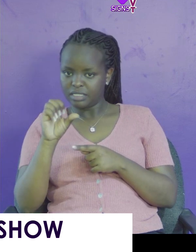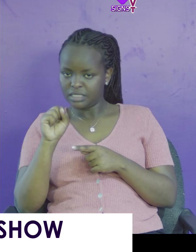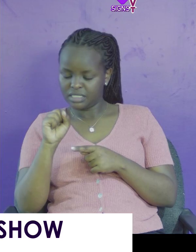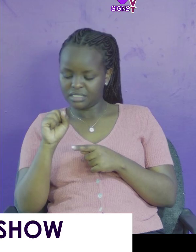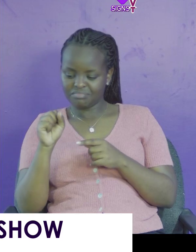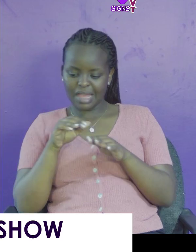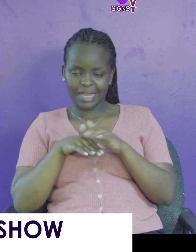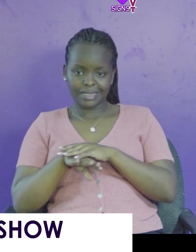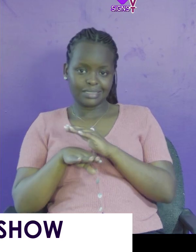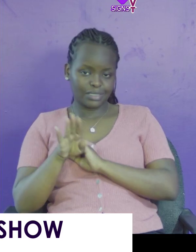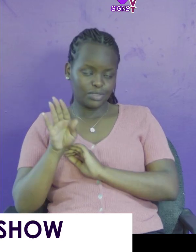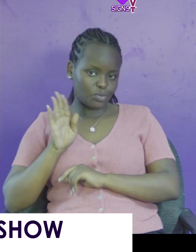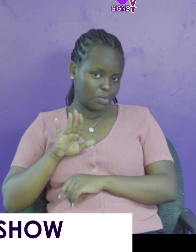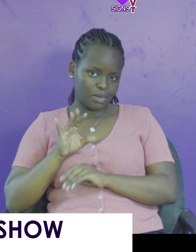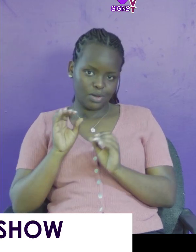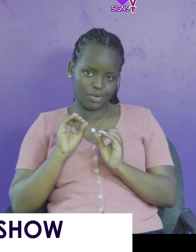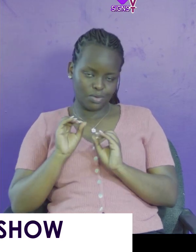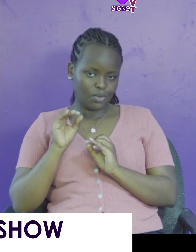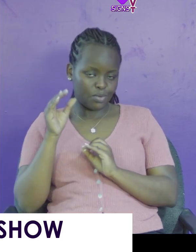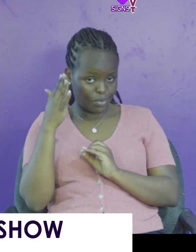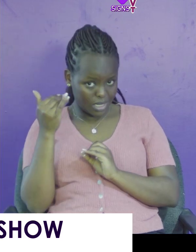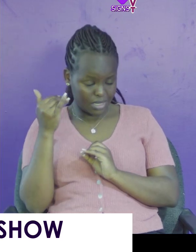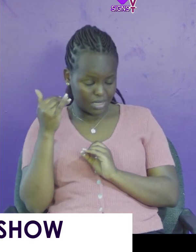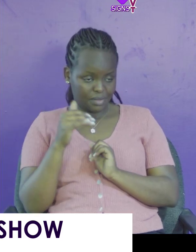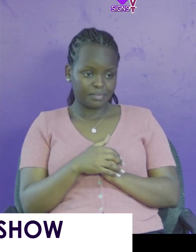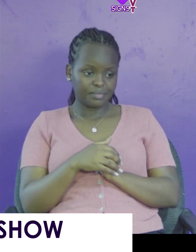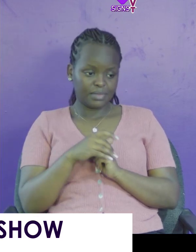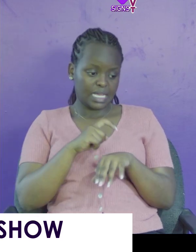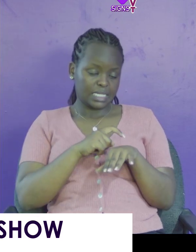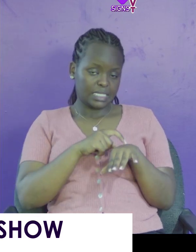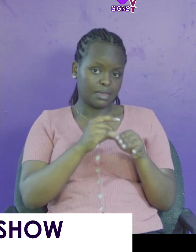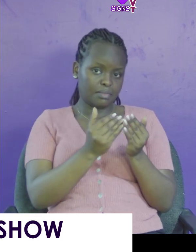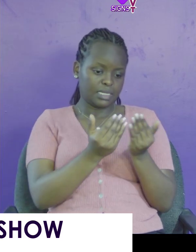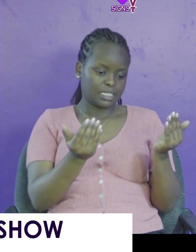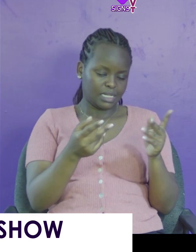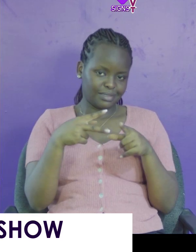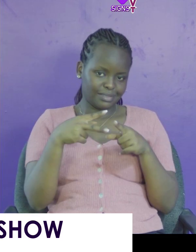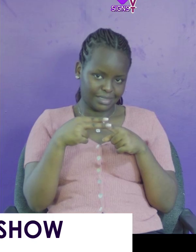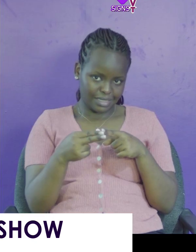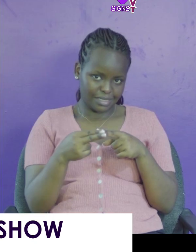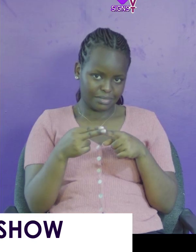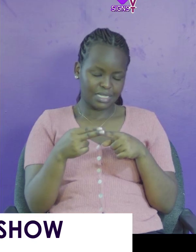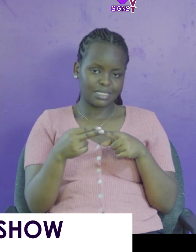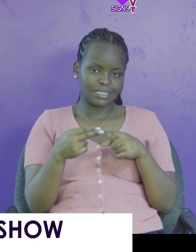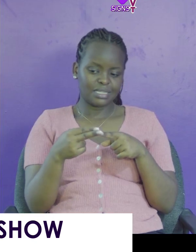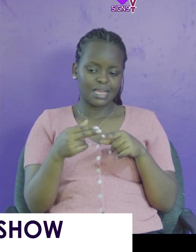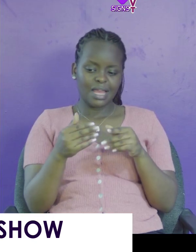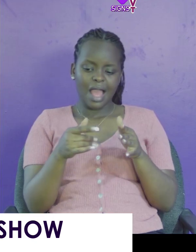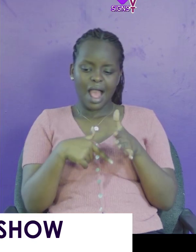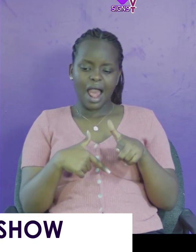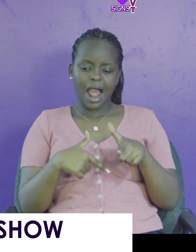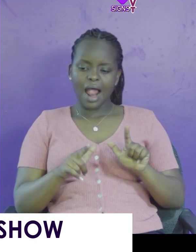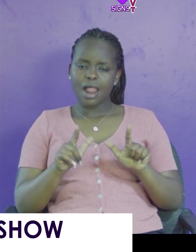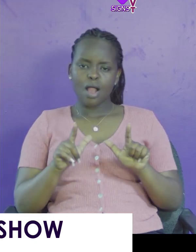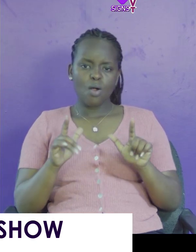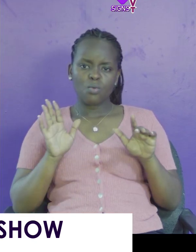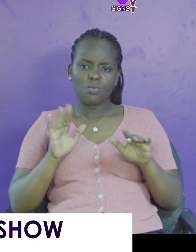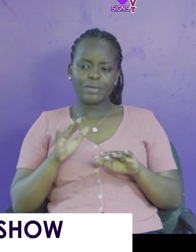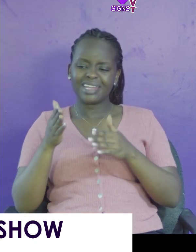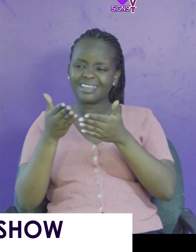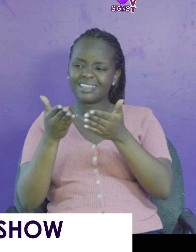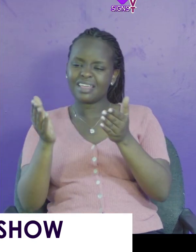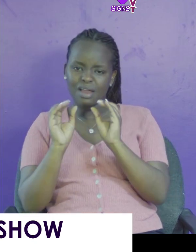many tribes, they don't, whenever a child is circumcised, they don't allow women to get near. That's true. That is a tradition